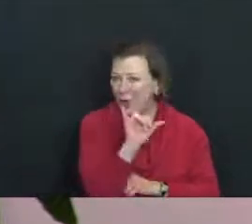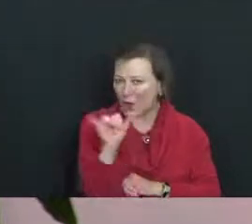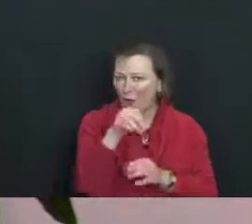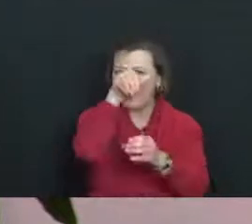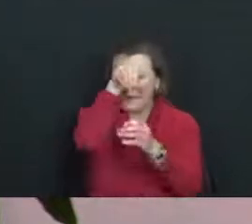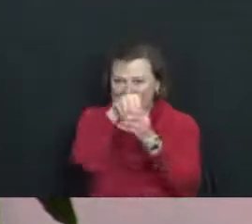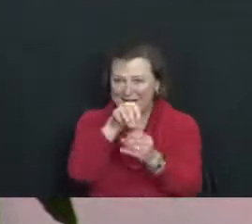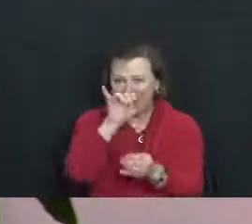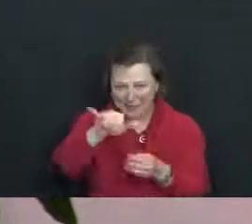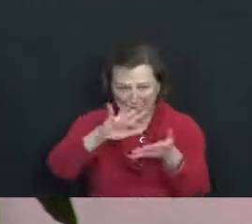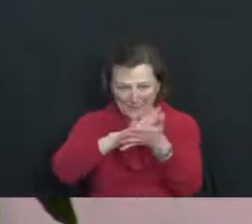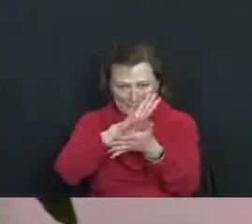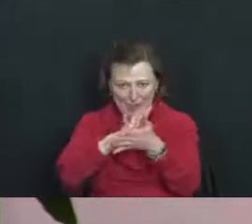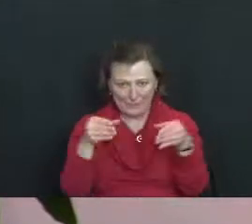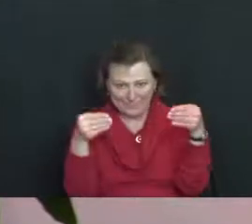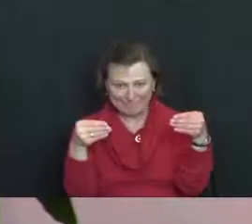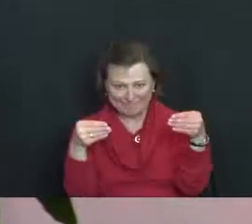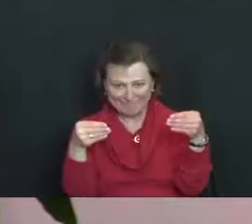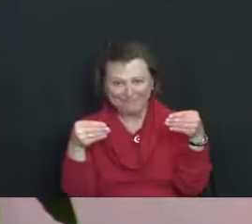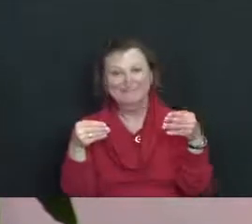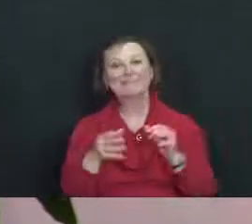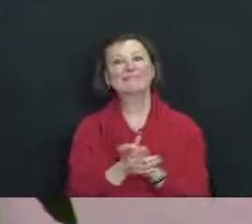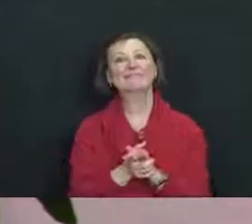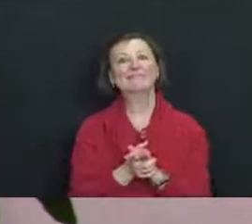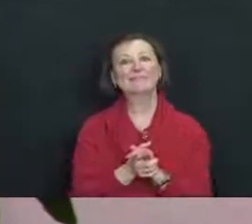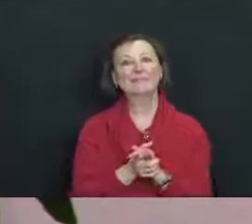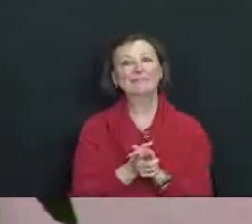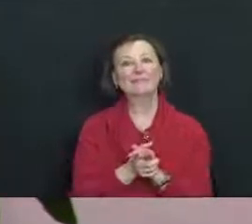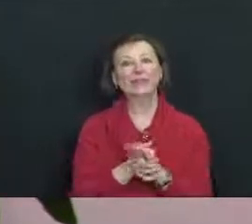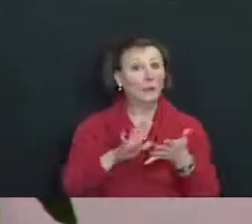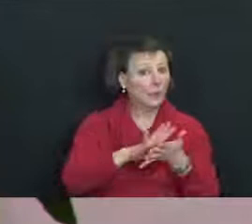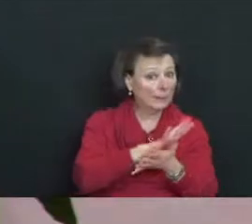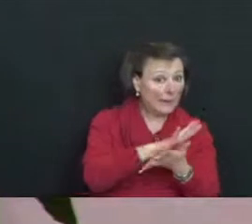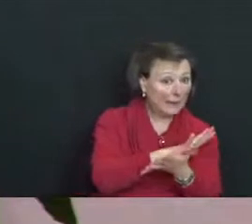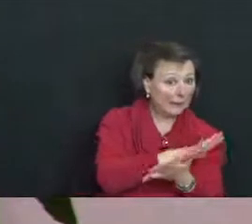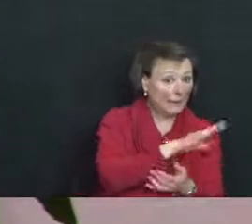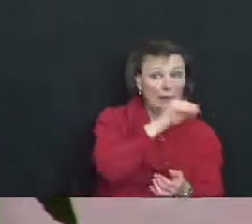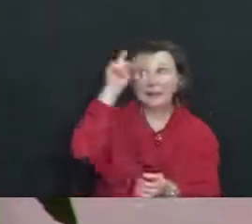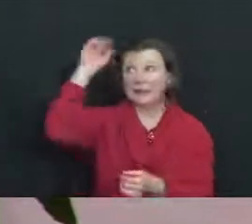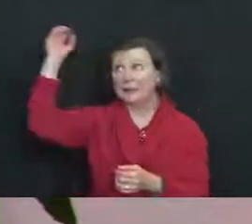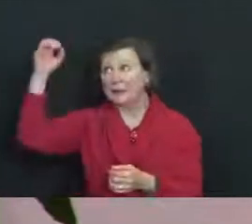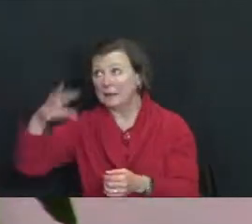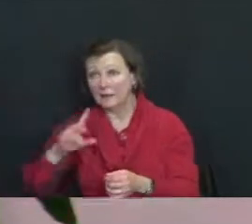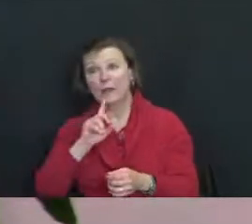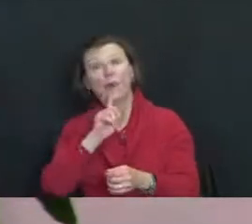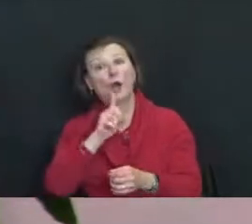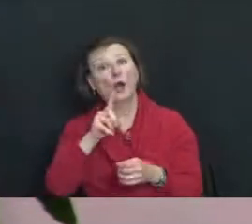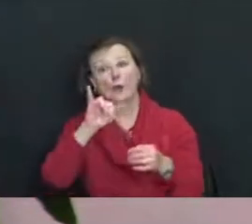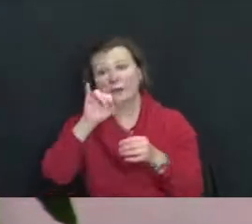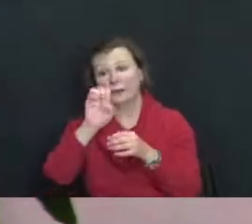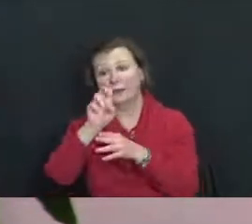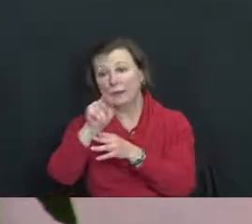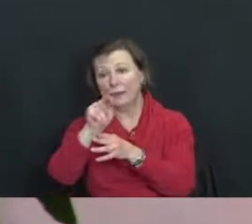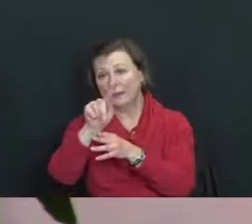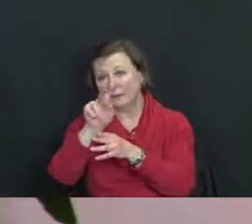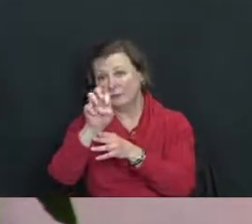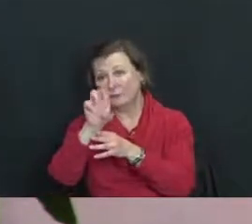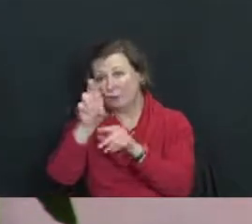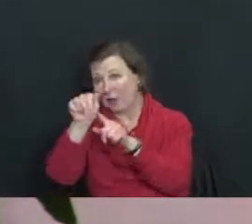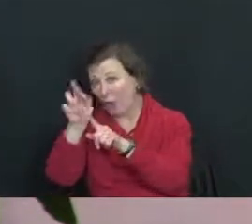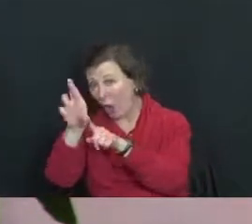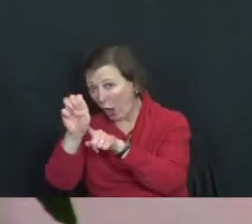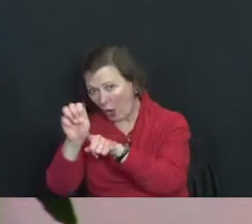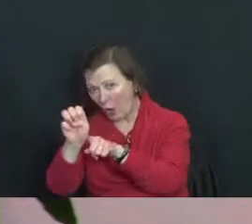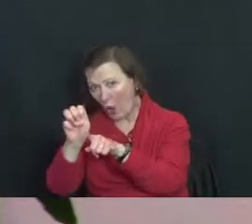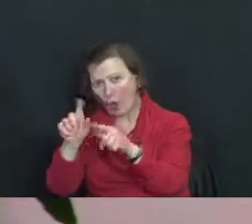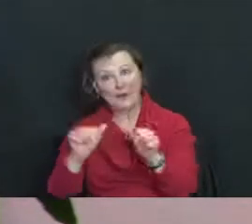paper. The paper and the sunshine are inter-are. And if we continue to